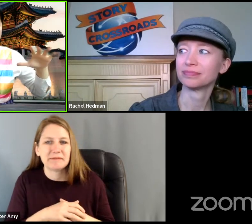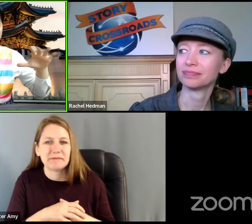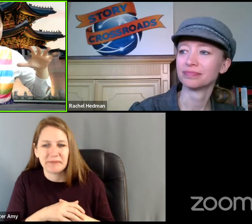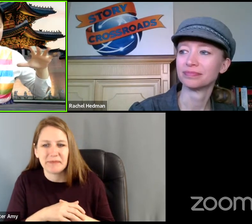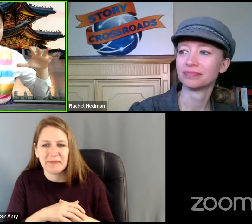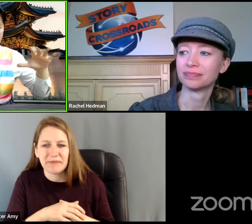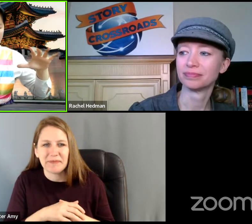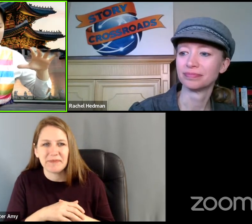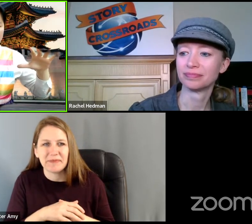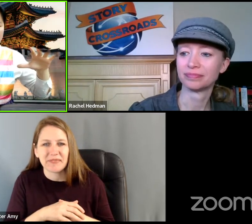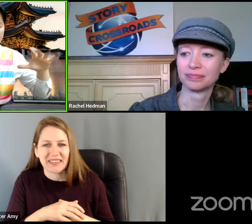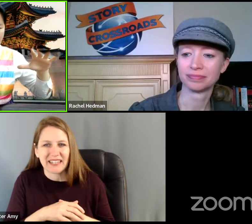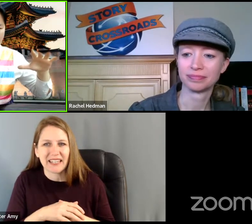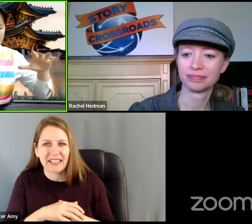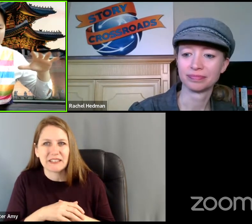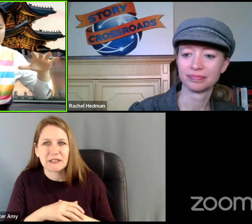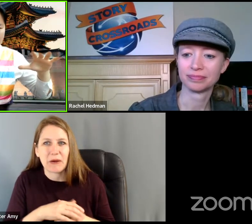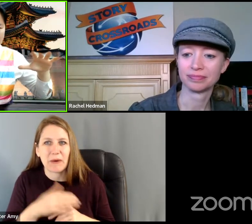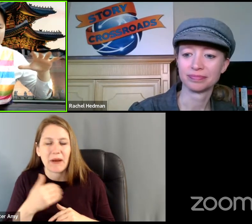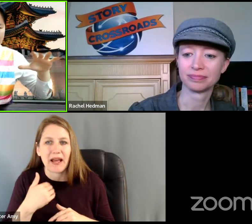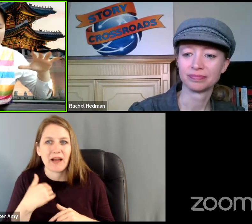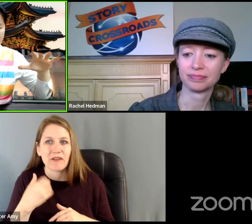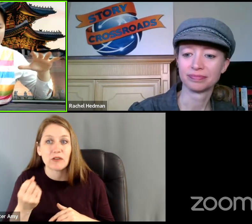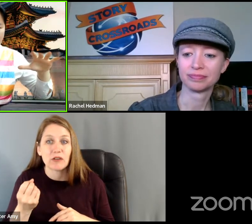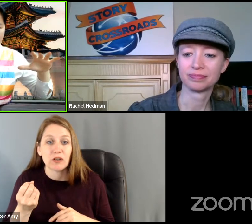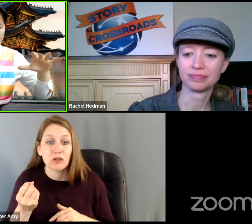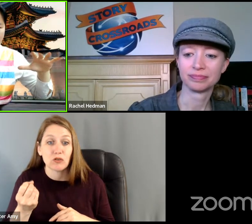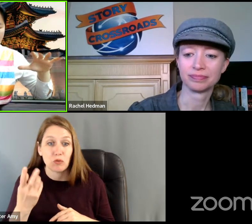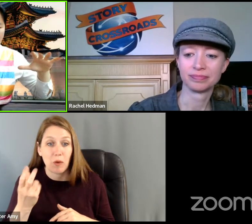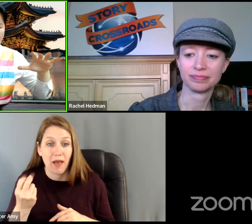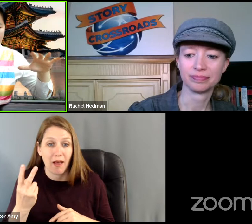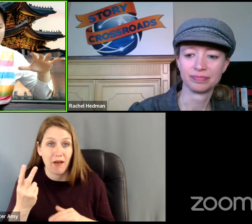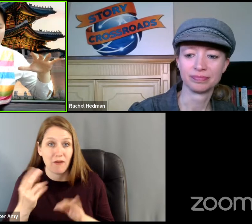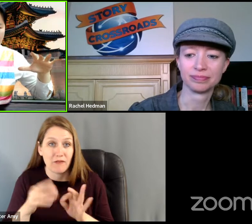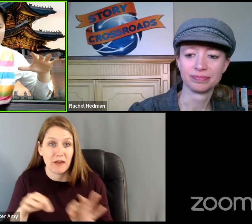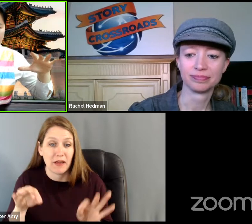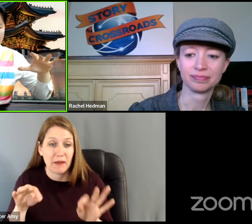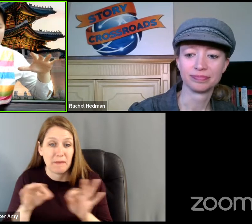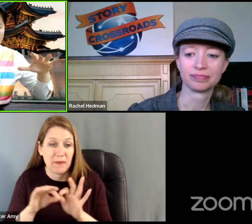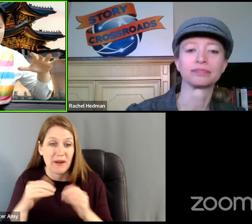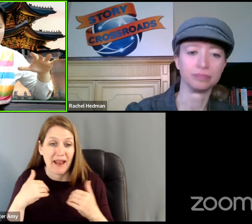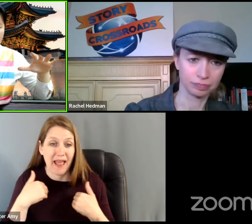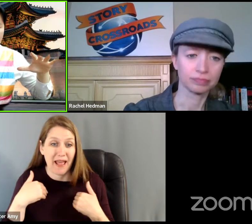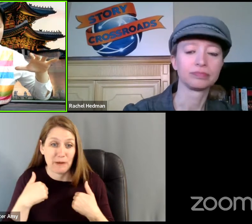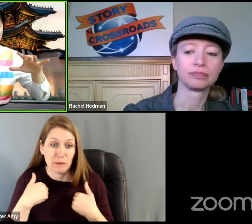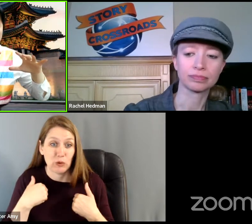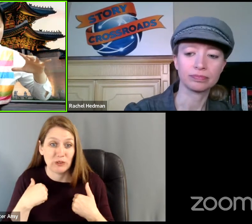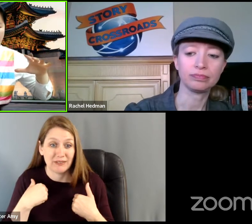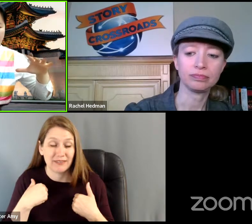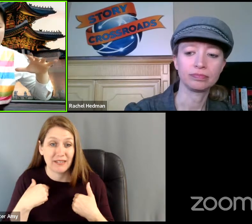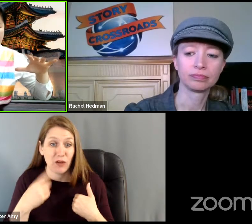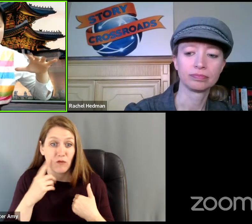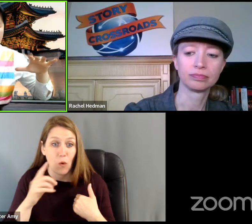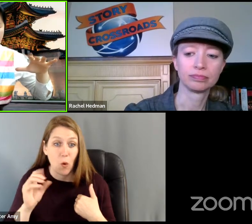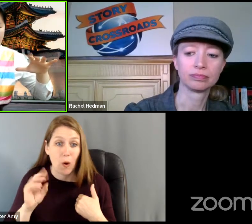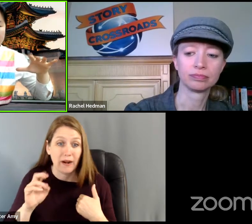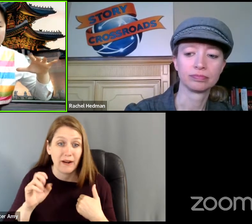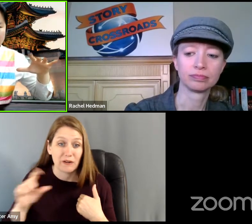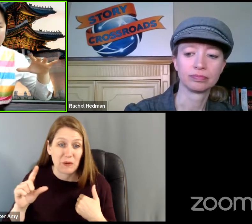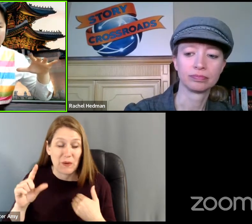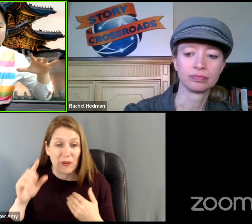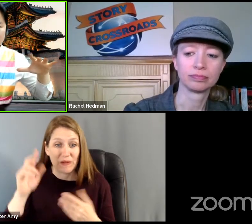12 important animals in Oriental thought, which defines